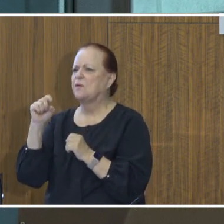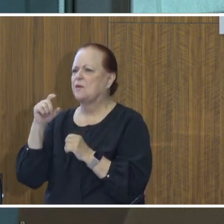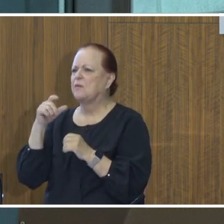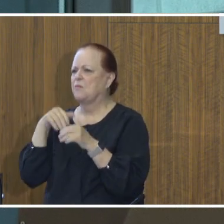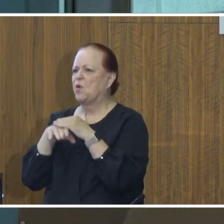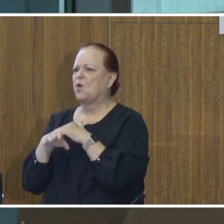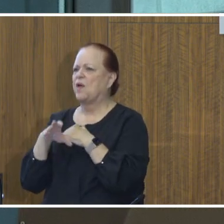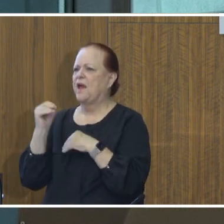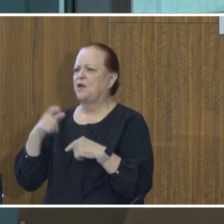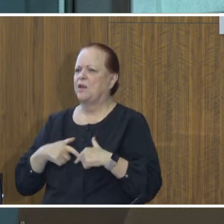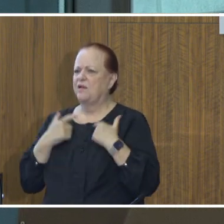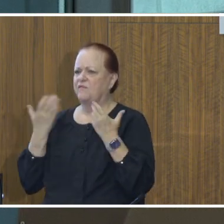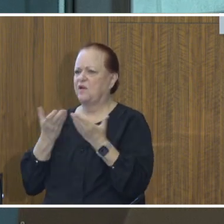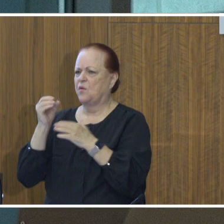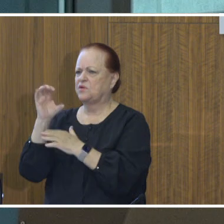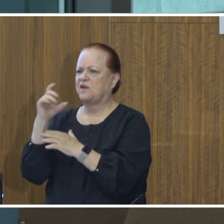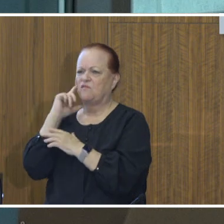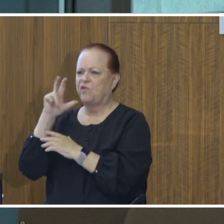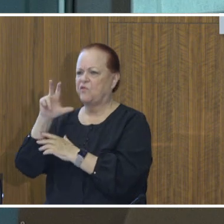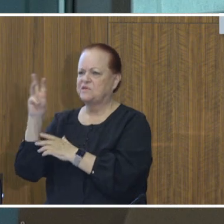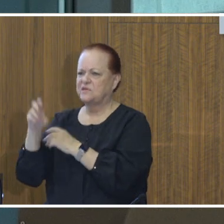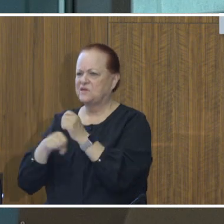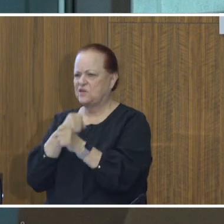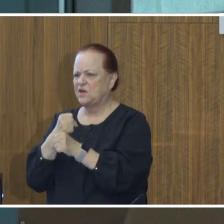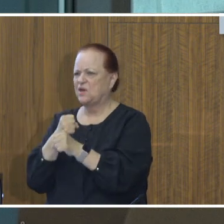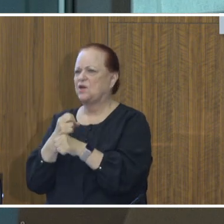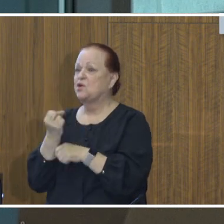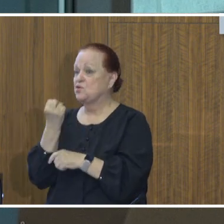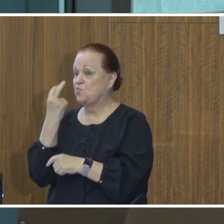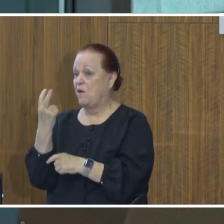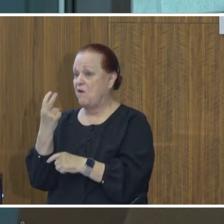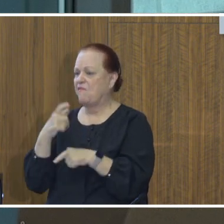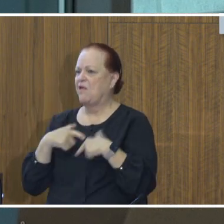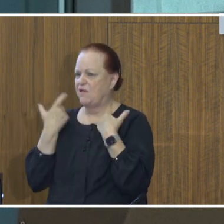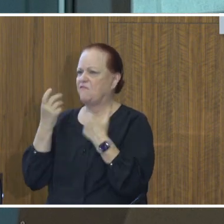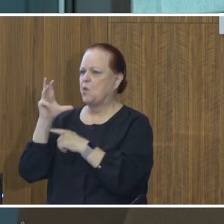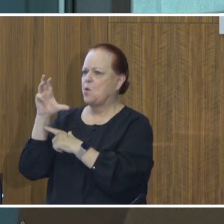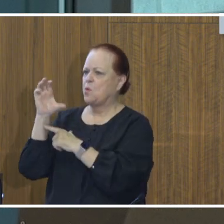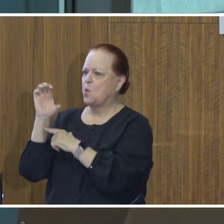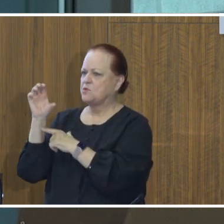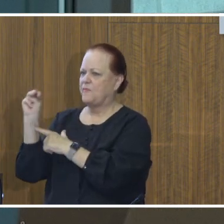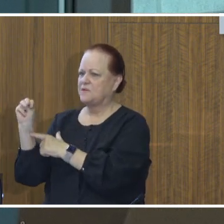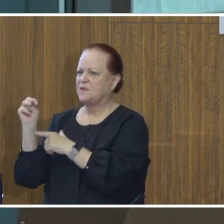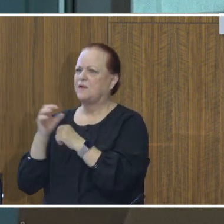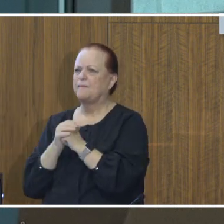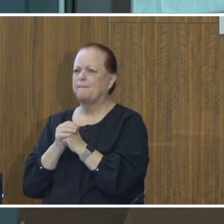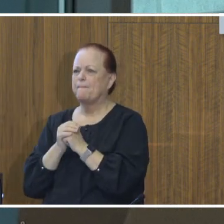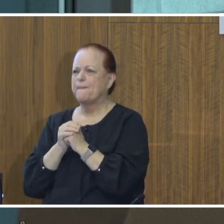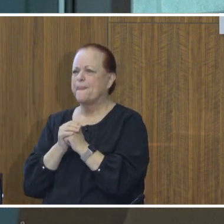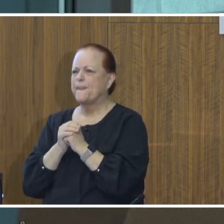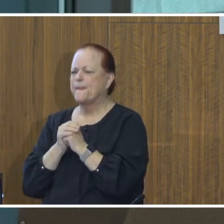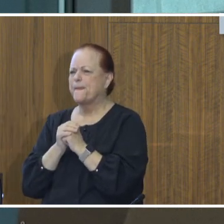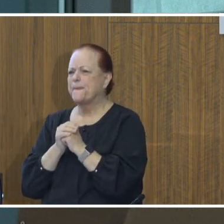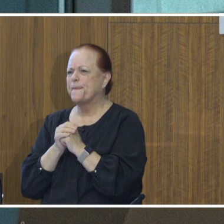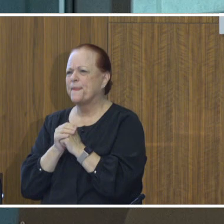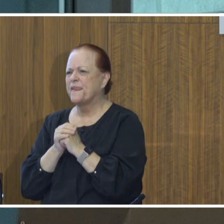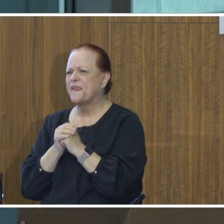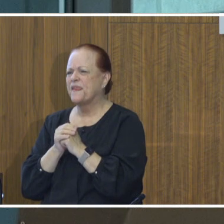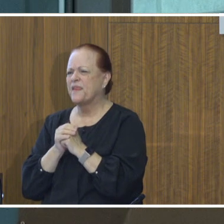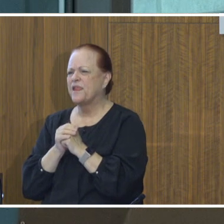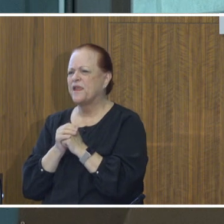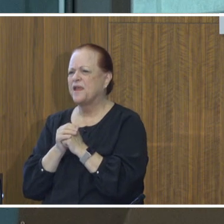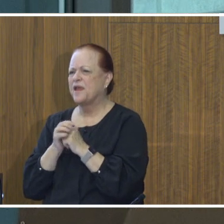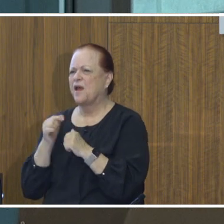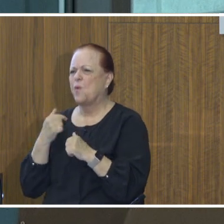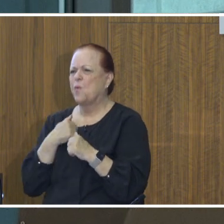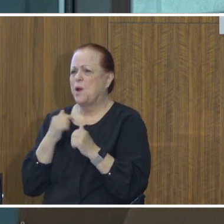for 36 years, of which 12 were spent in Costa Mesa. I am here on behalf of the Marshallese community. Though